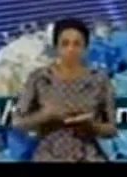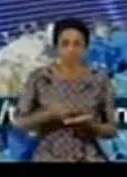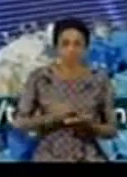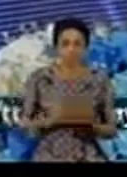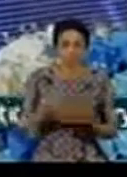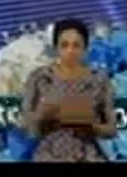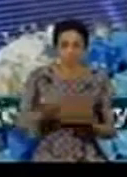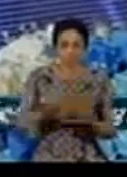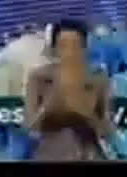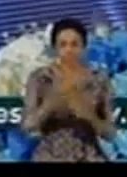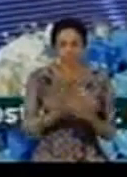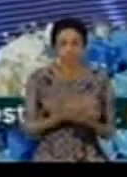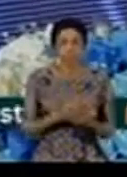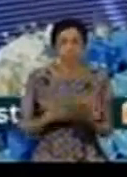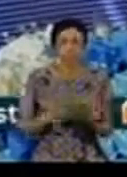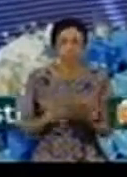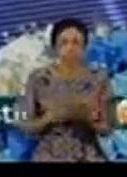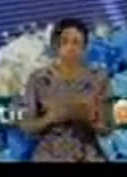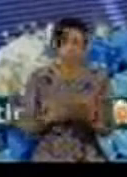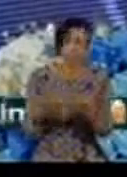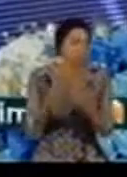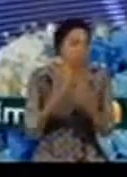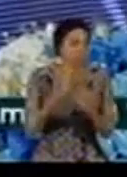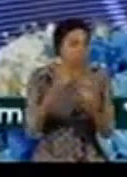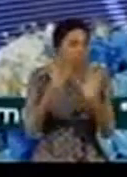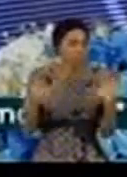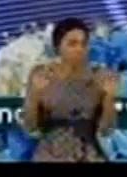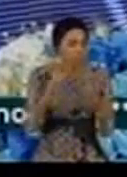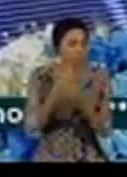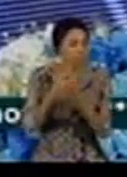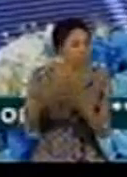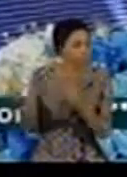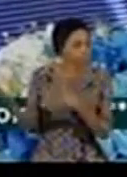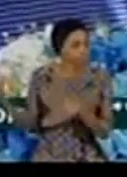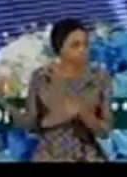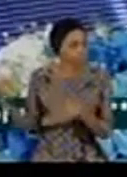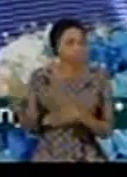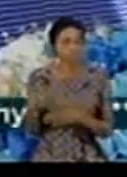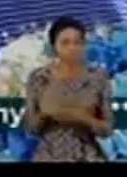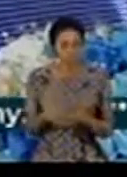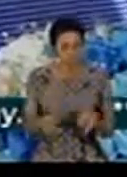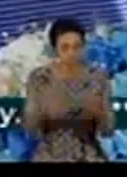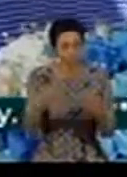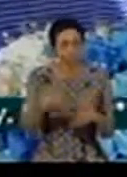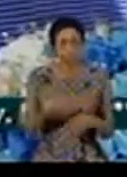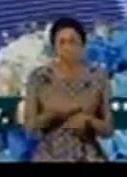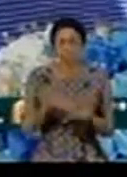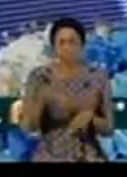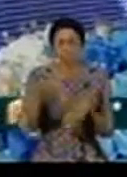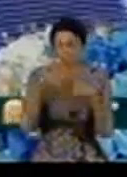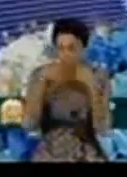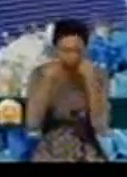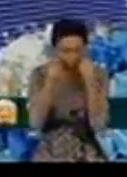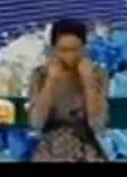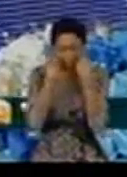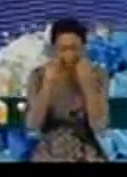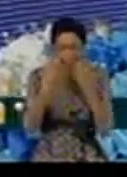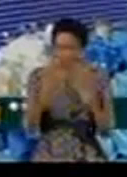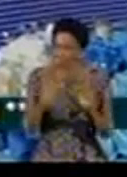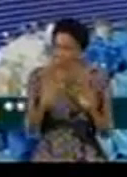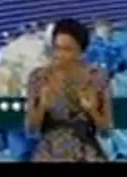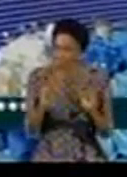other previous program that the pastor have held with us. Now, also come out quickly. Don't waste time. Don't waste